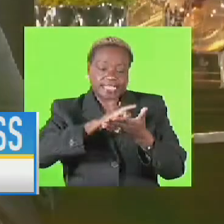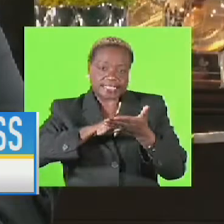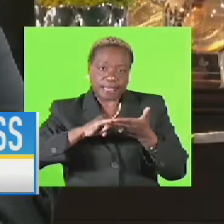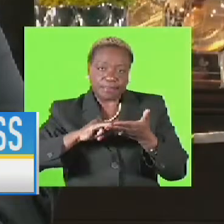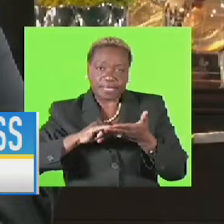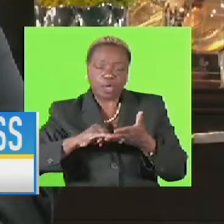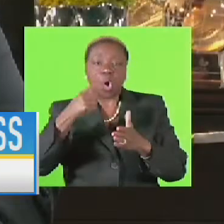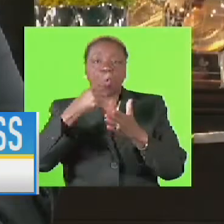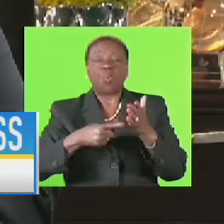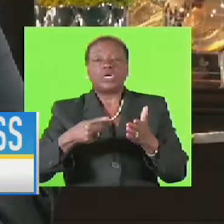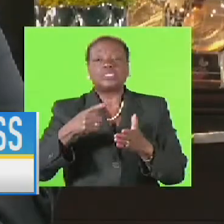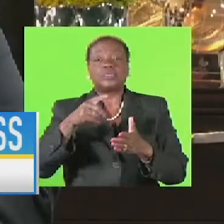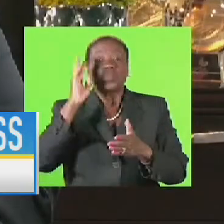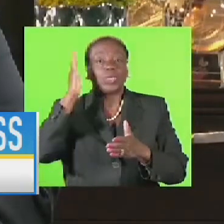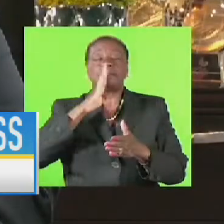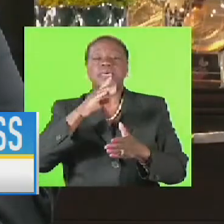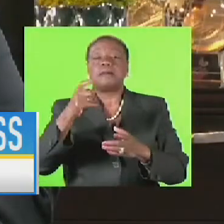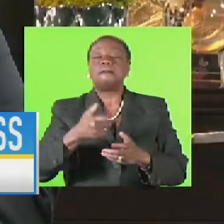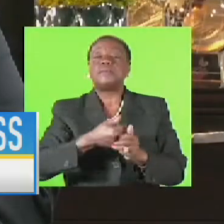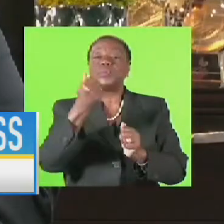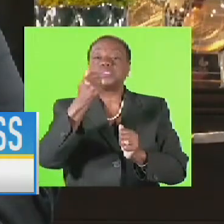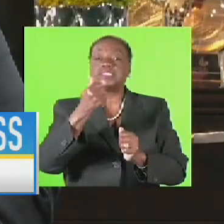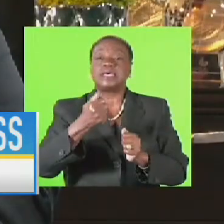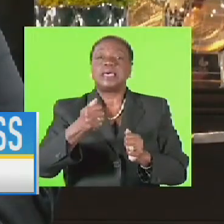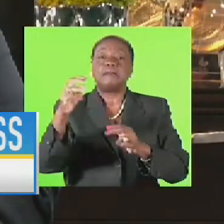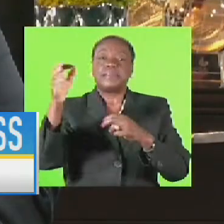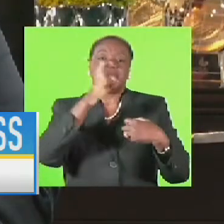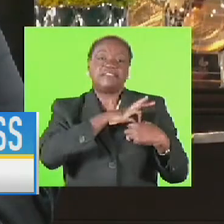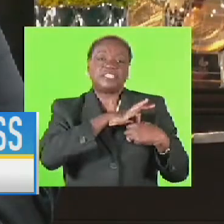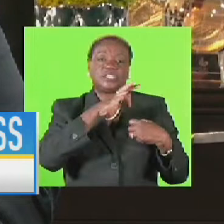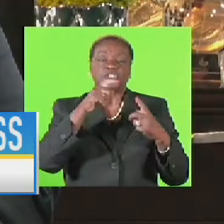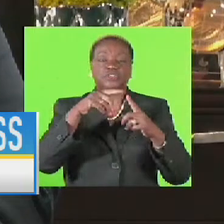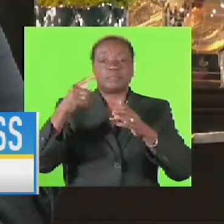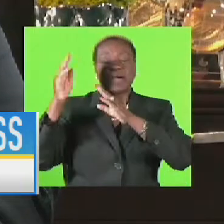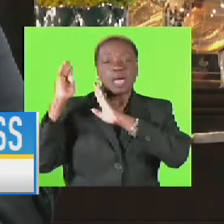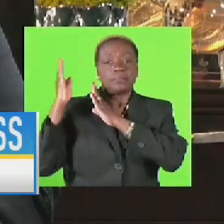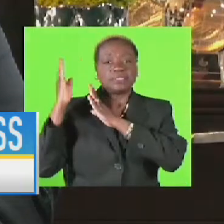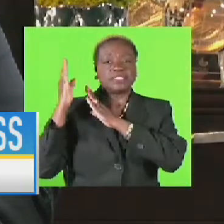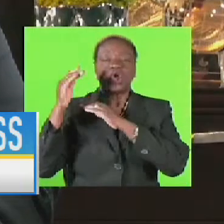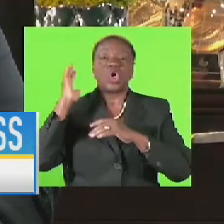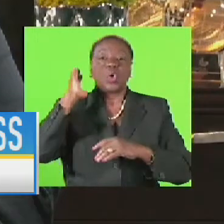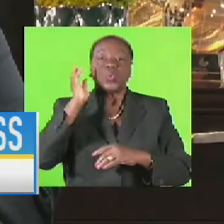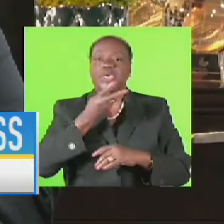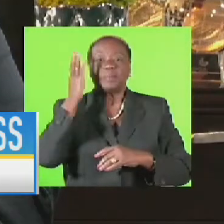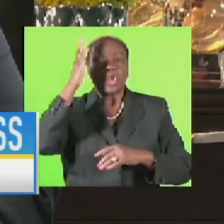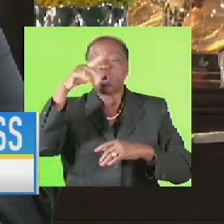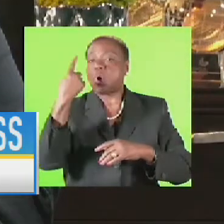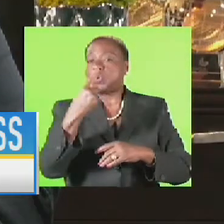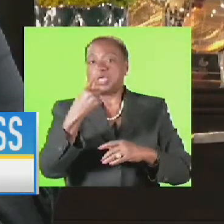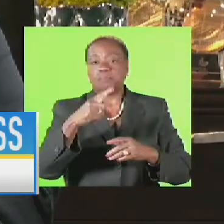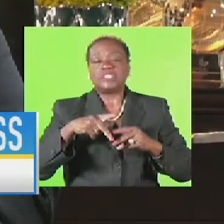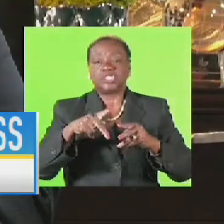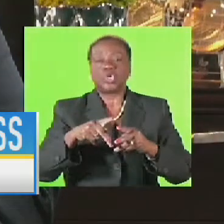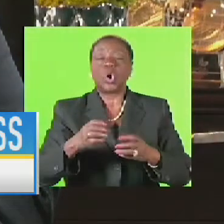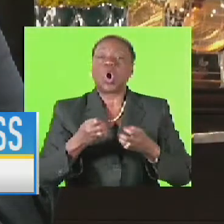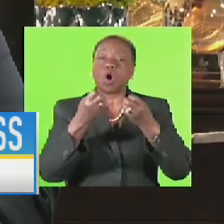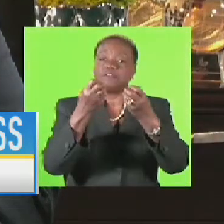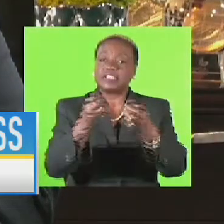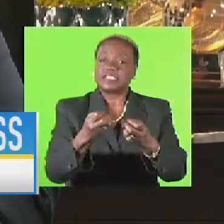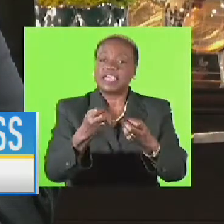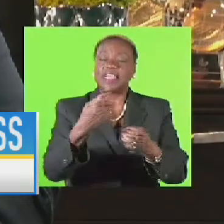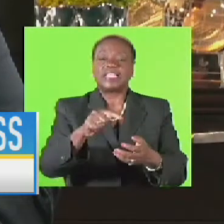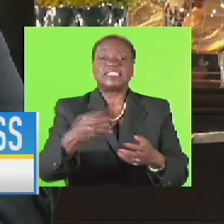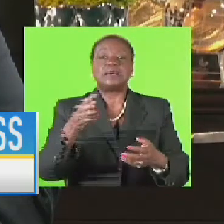examining what may be most beneficial to the Bahamas. We will only pursue offers that are in the best interest